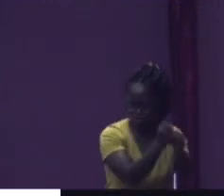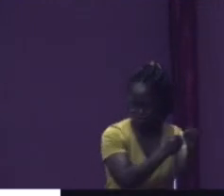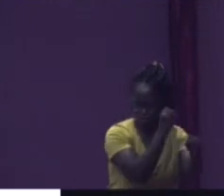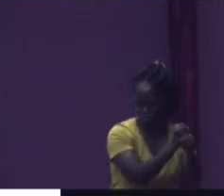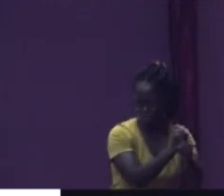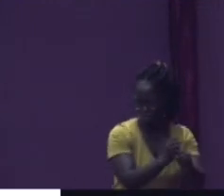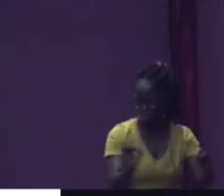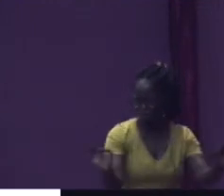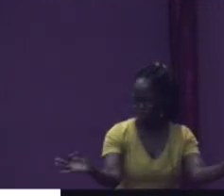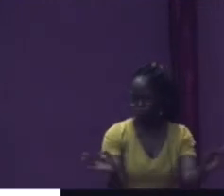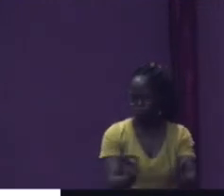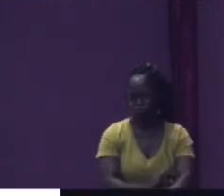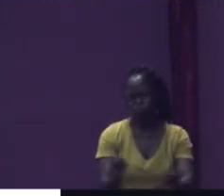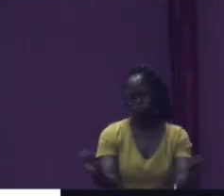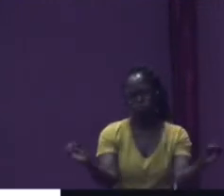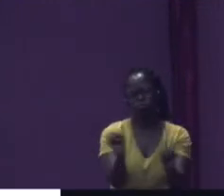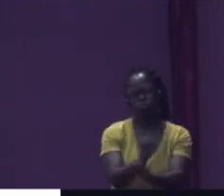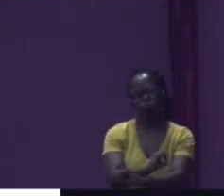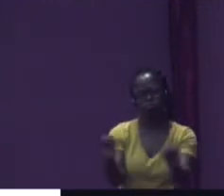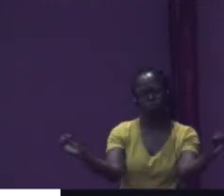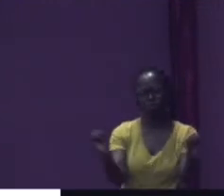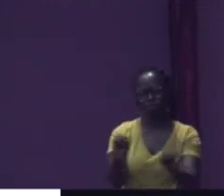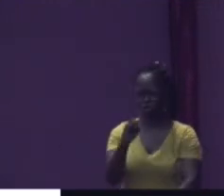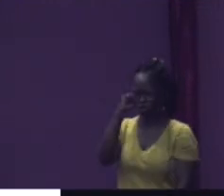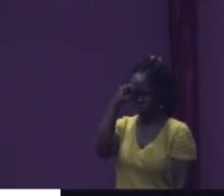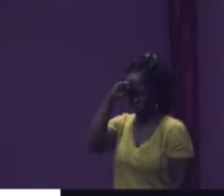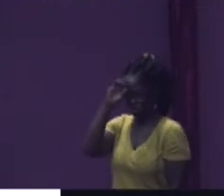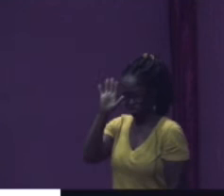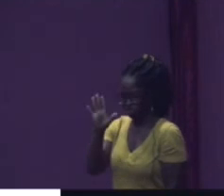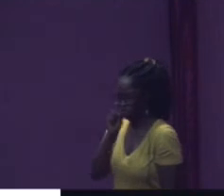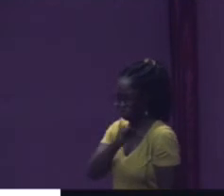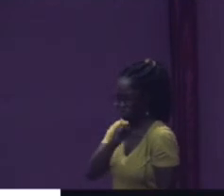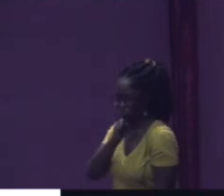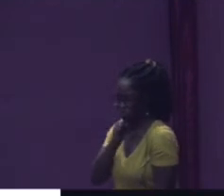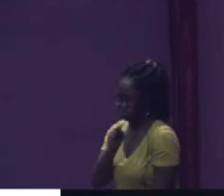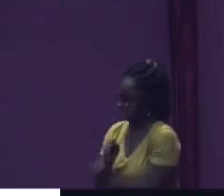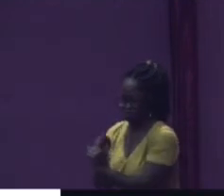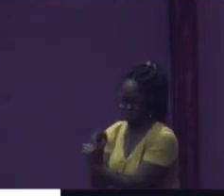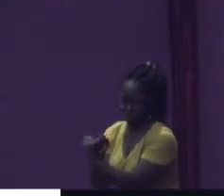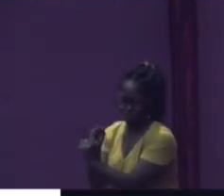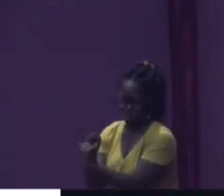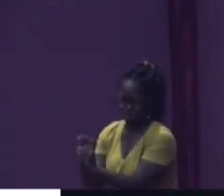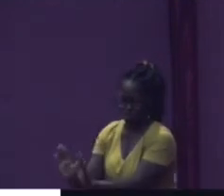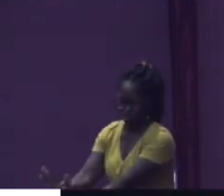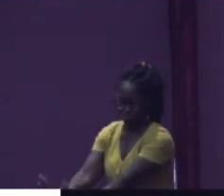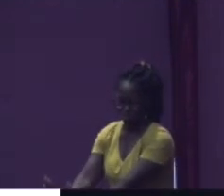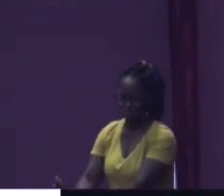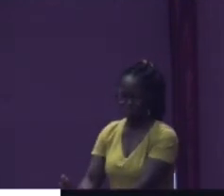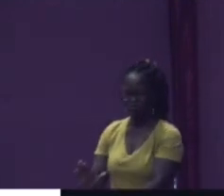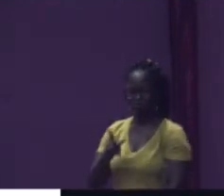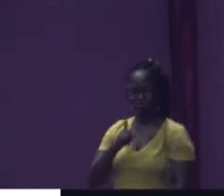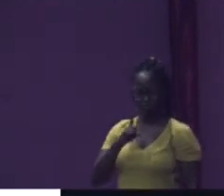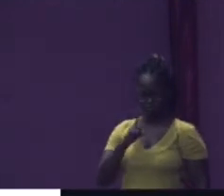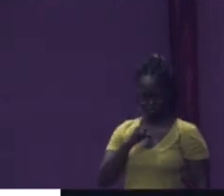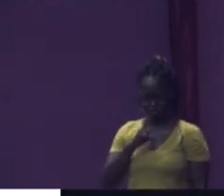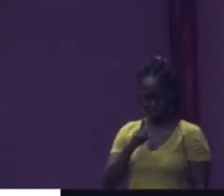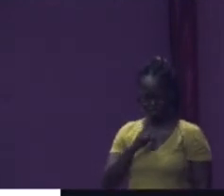for the last several years is the existing national hospitals, one in each of the departments, can